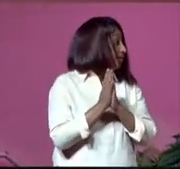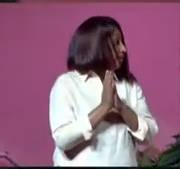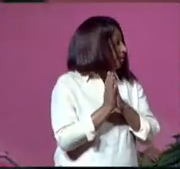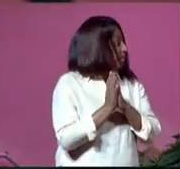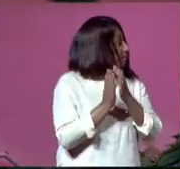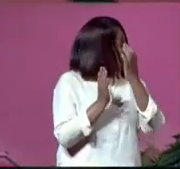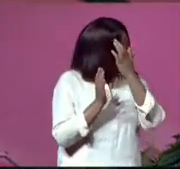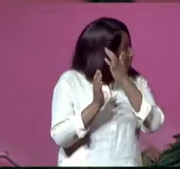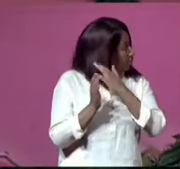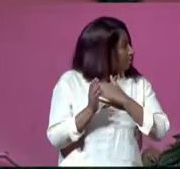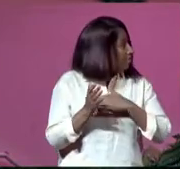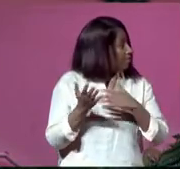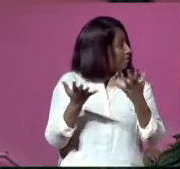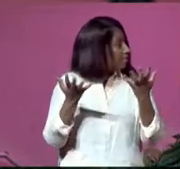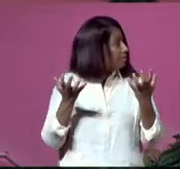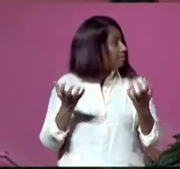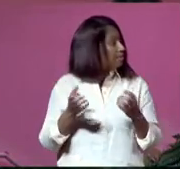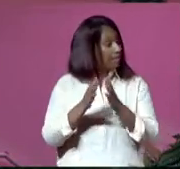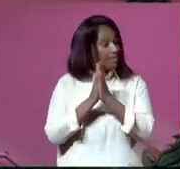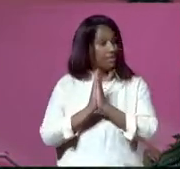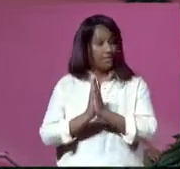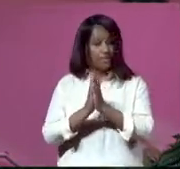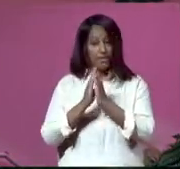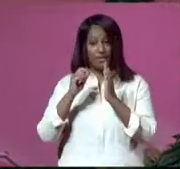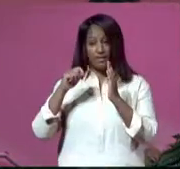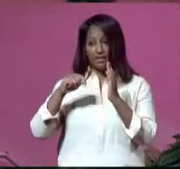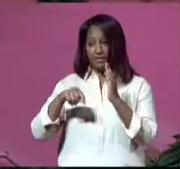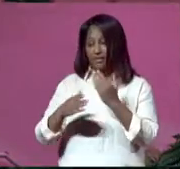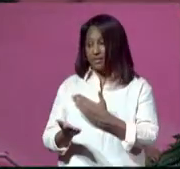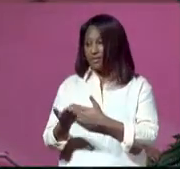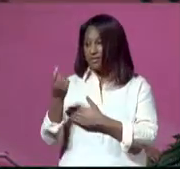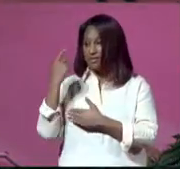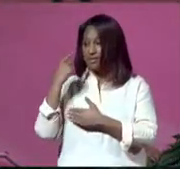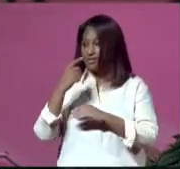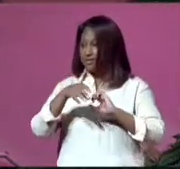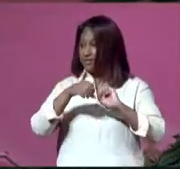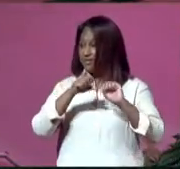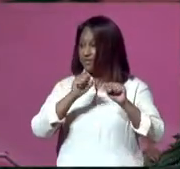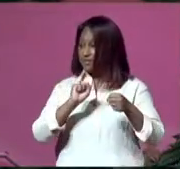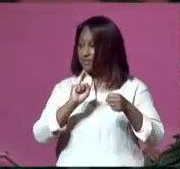I don't want to pray this morning for the broken areas of lives, Jesus.